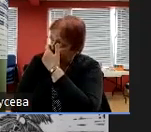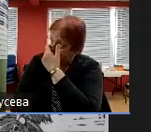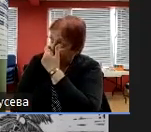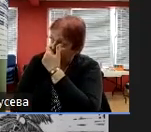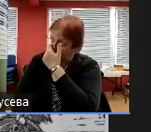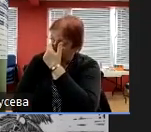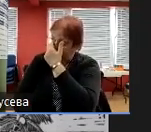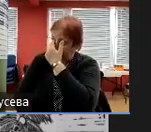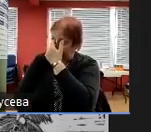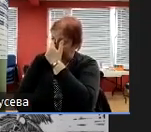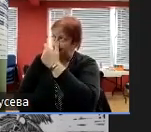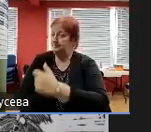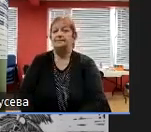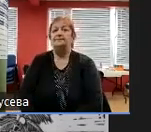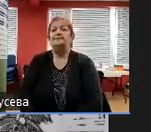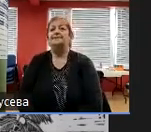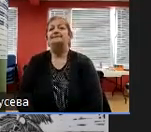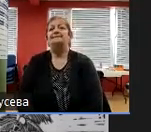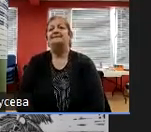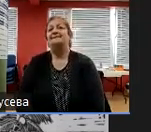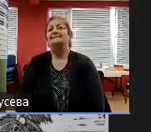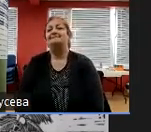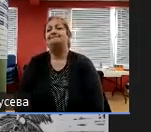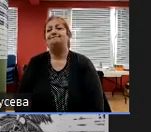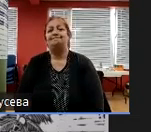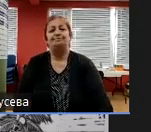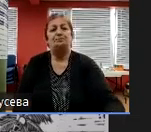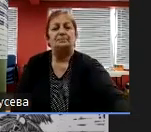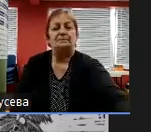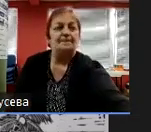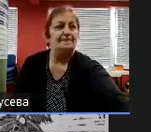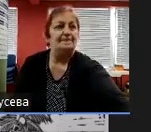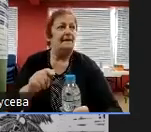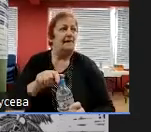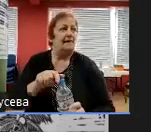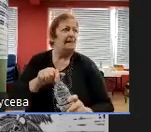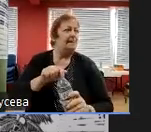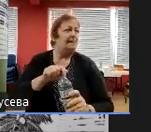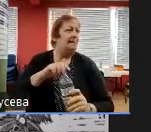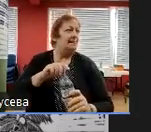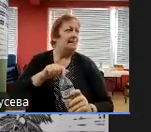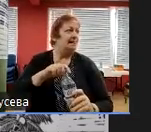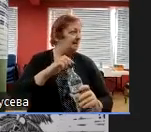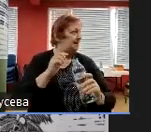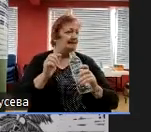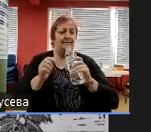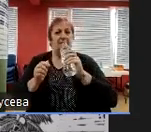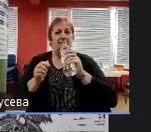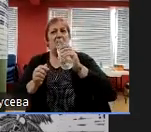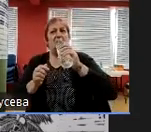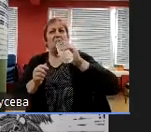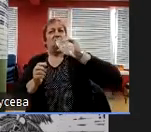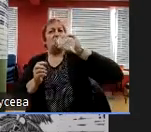Create and send accessible invitations. Make sure that people can add required